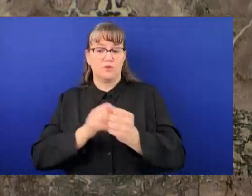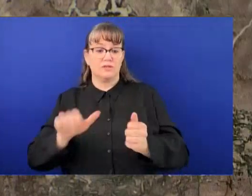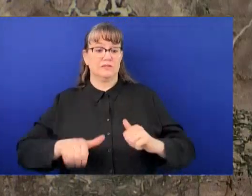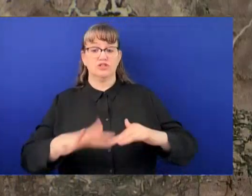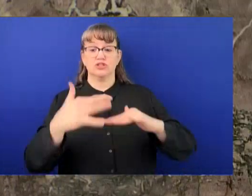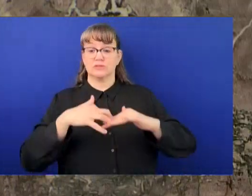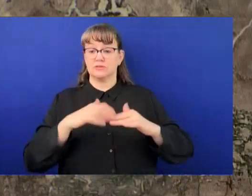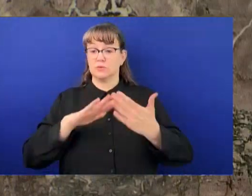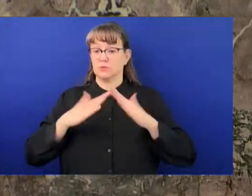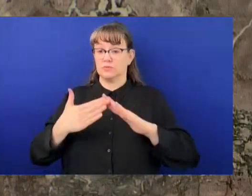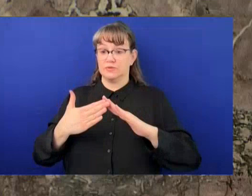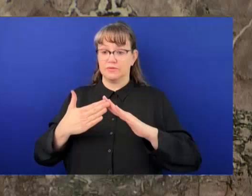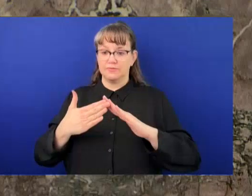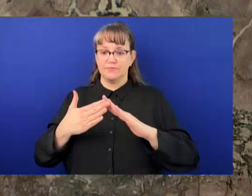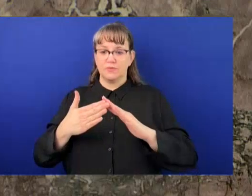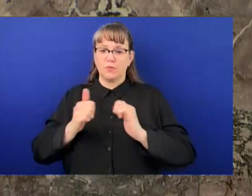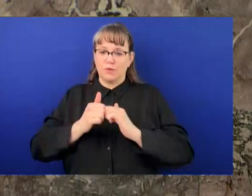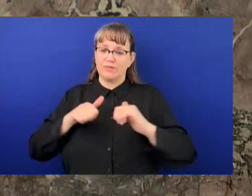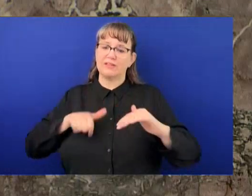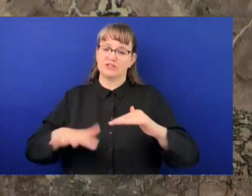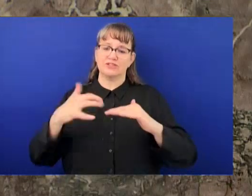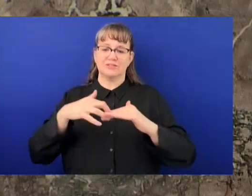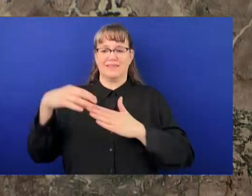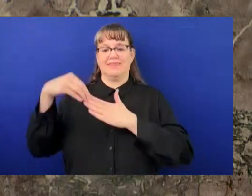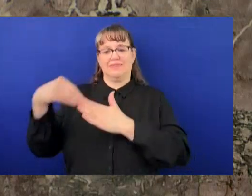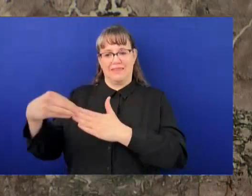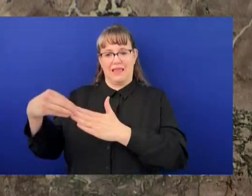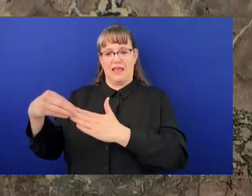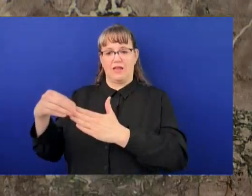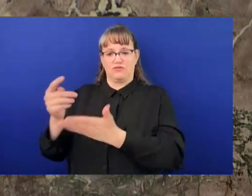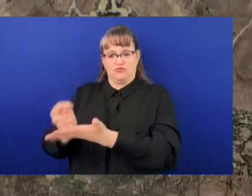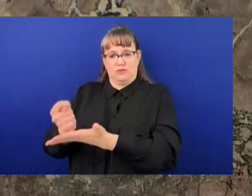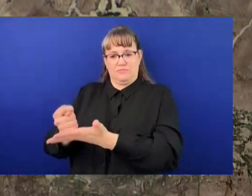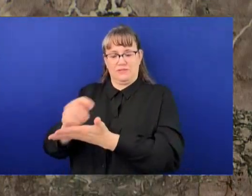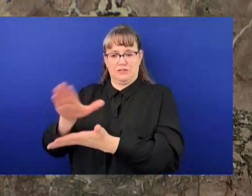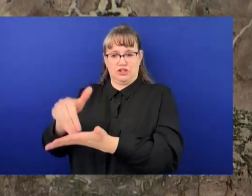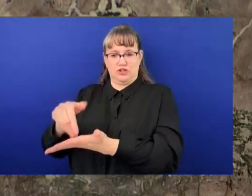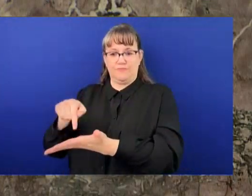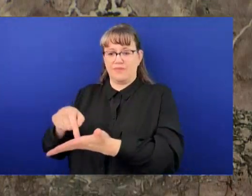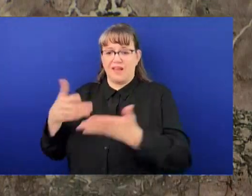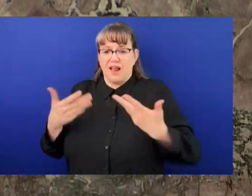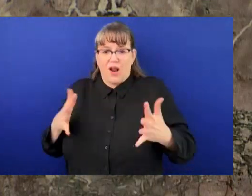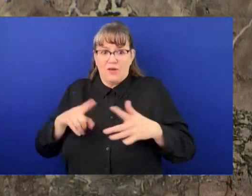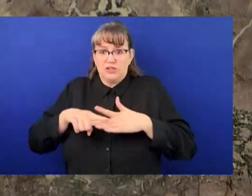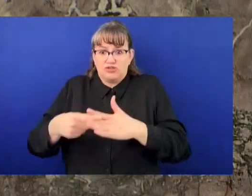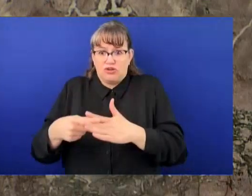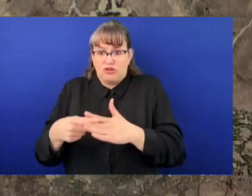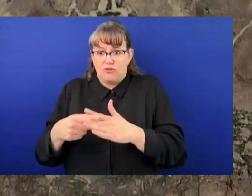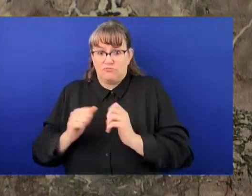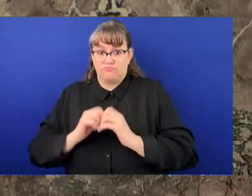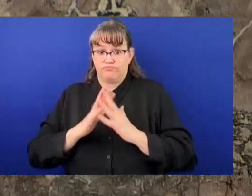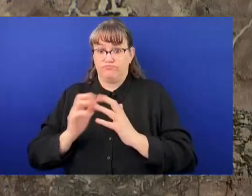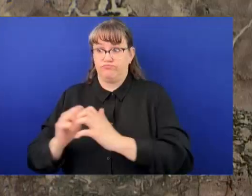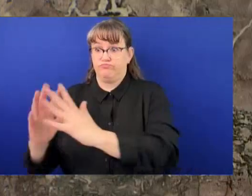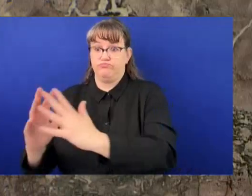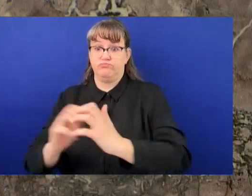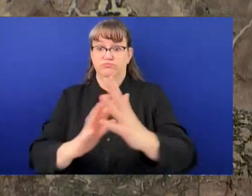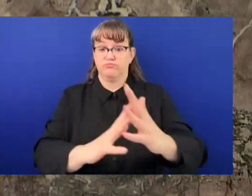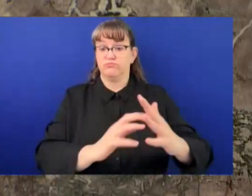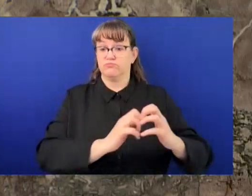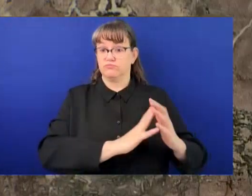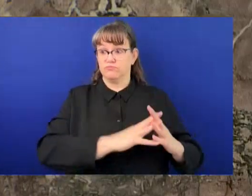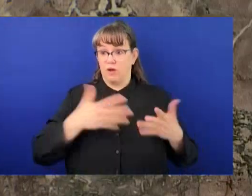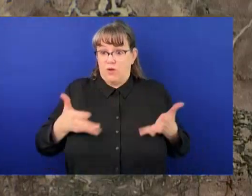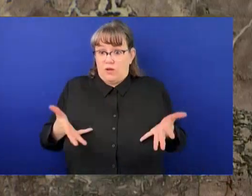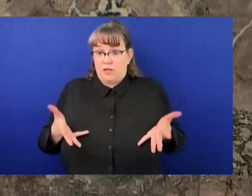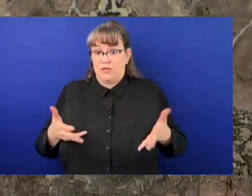established in places around British Columbia, but there is more work to do to reach communities. In the meantime, Mr. Speaker, we're going to continue this